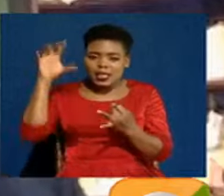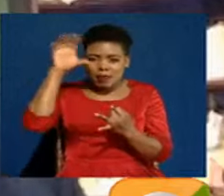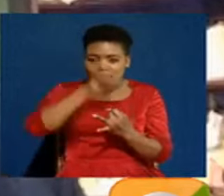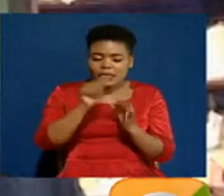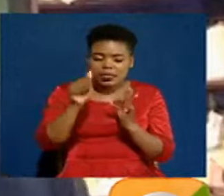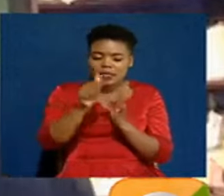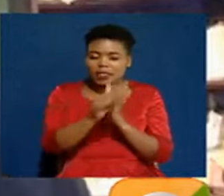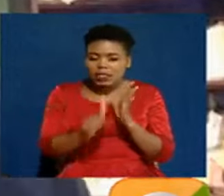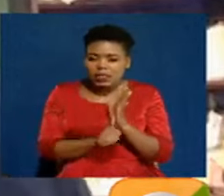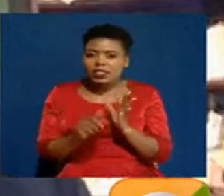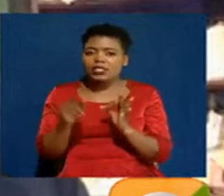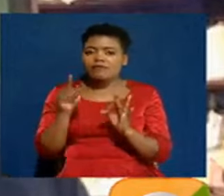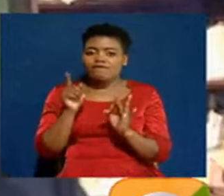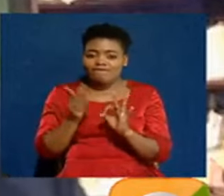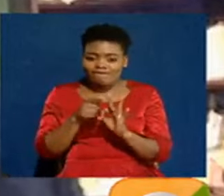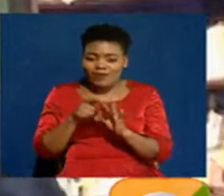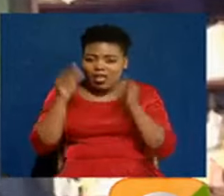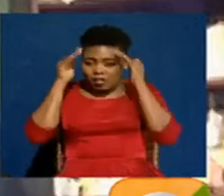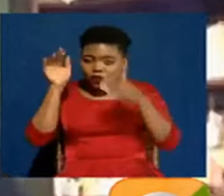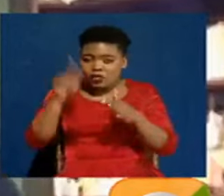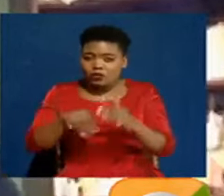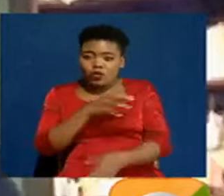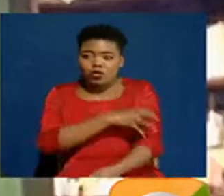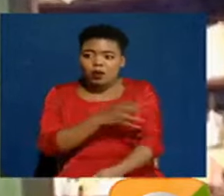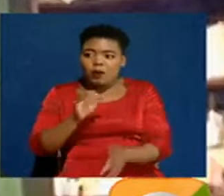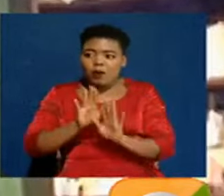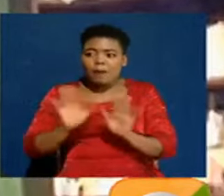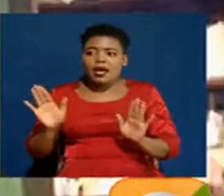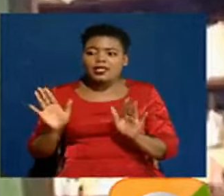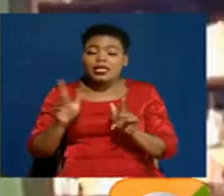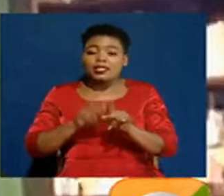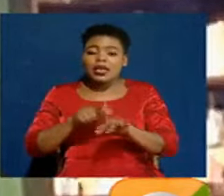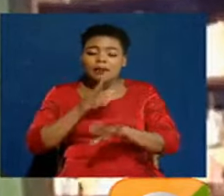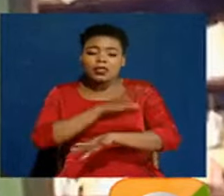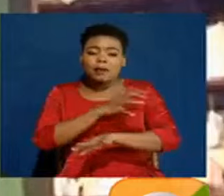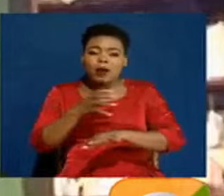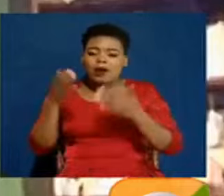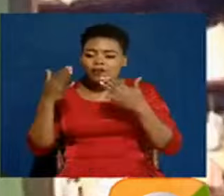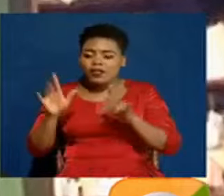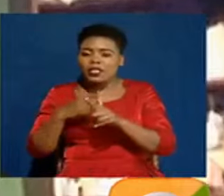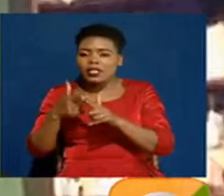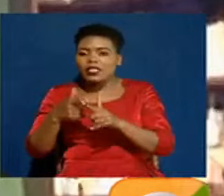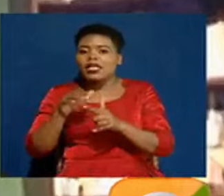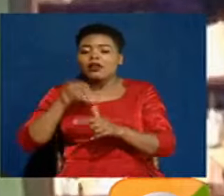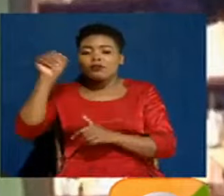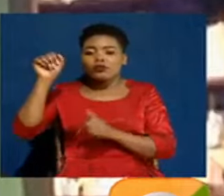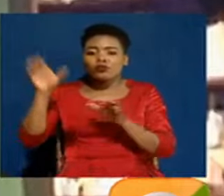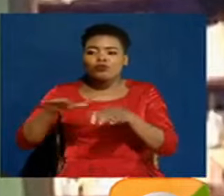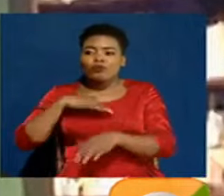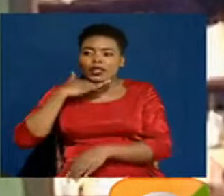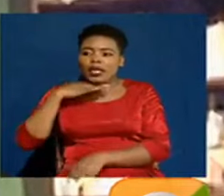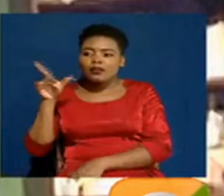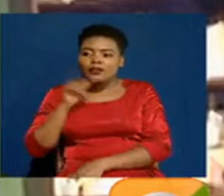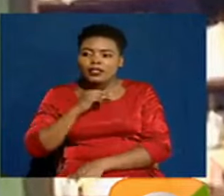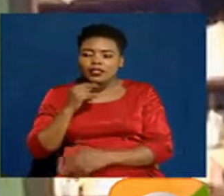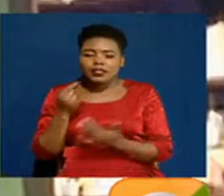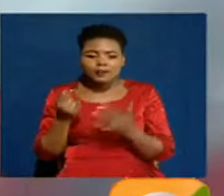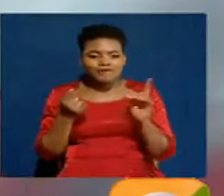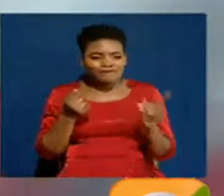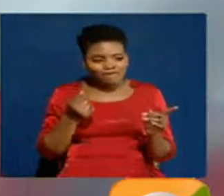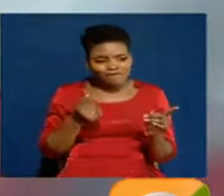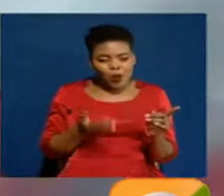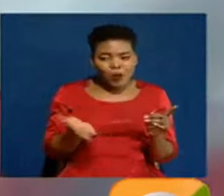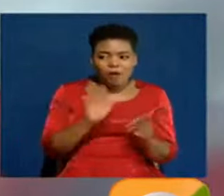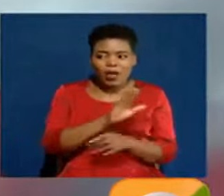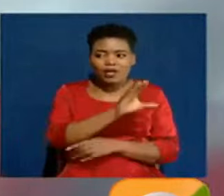power ends, the party dies with them. Over. All right. Like, even in the United Kingdom, you know, the Labour, I